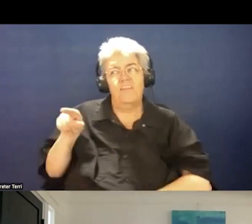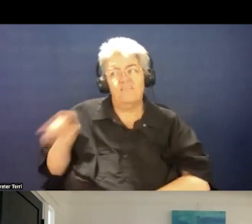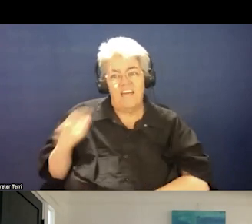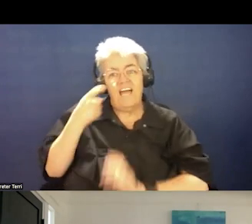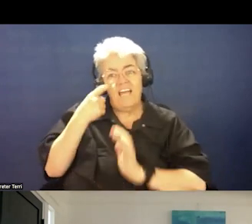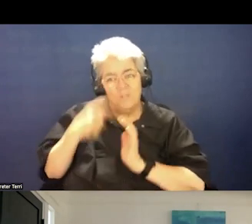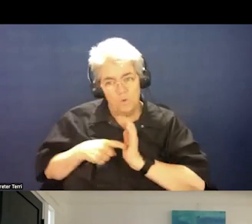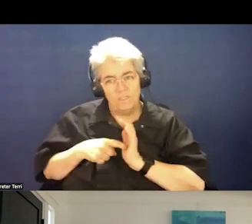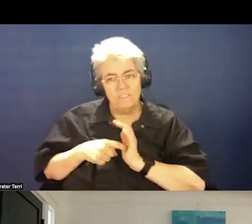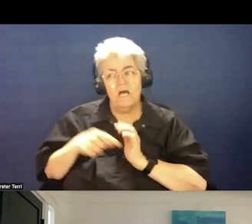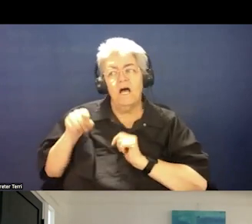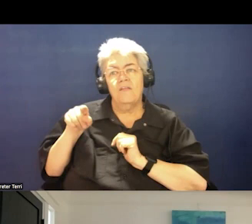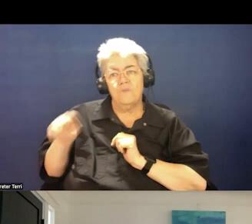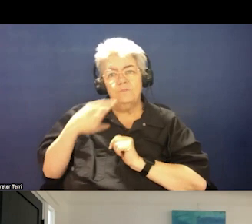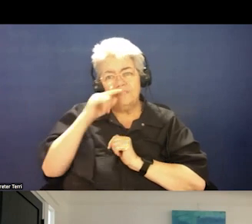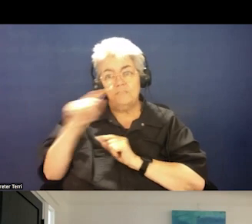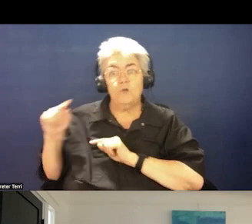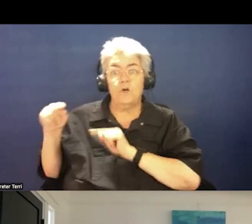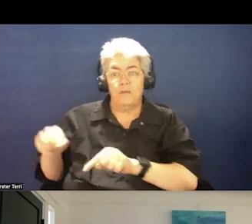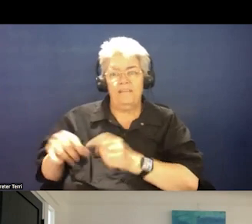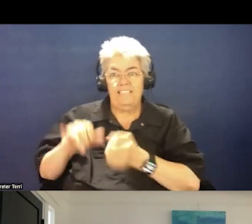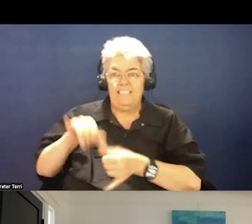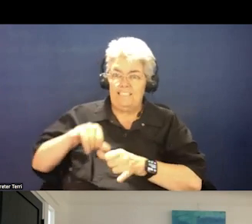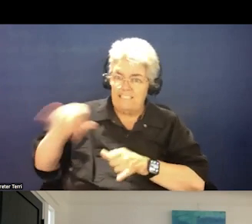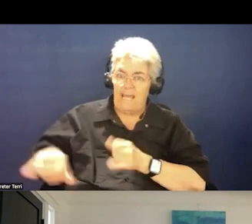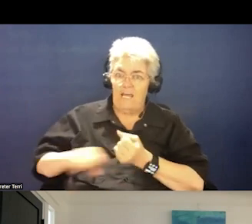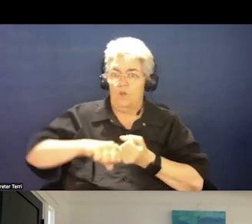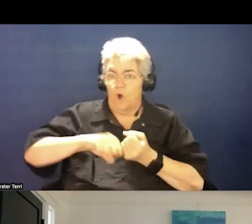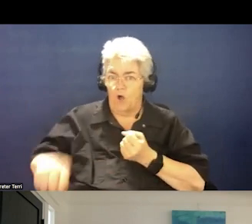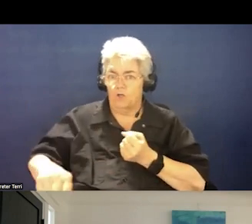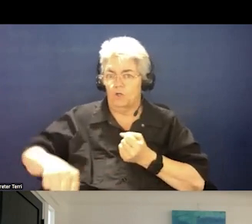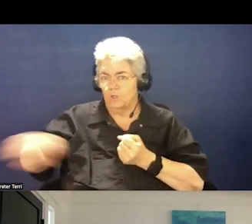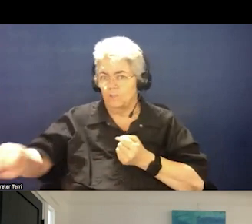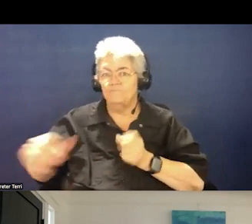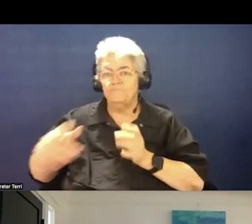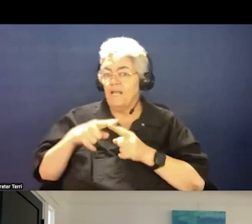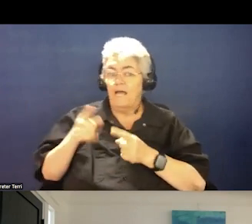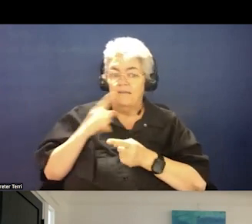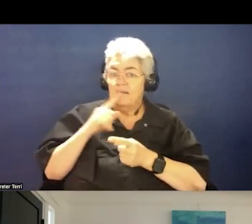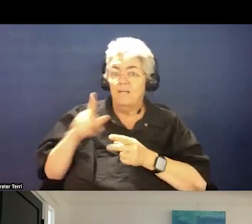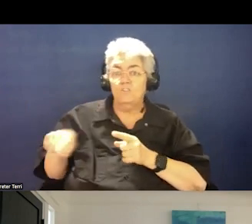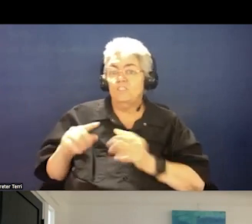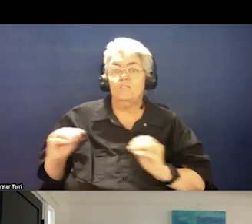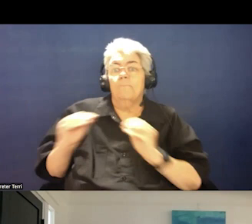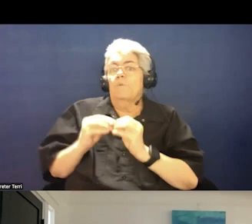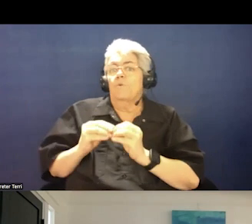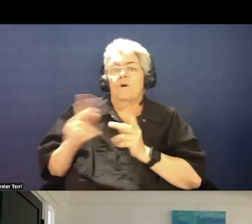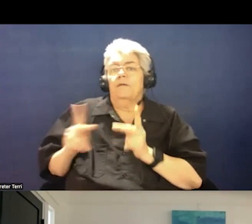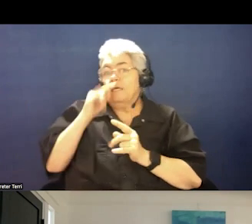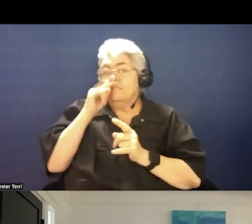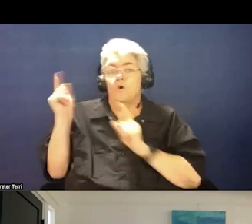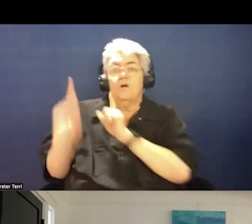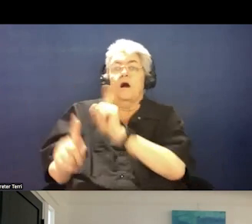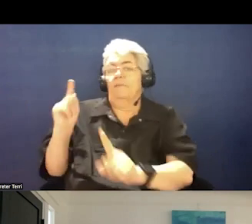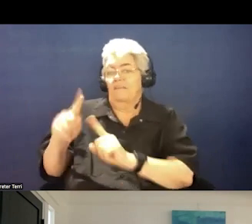boarding times for behavioral health patients. And they were noticing that they were getting even more admits of behavioral health patients. And